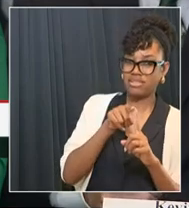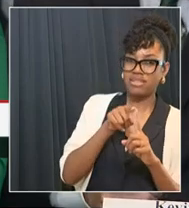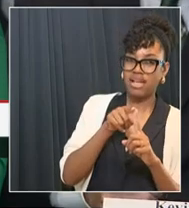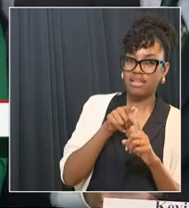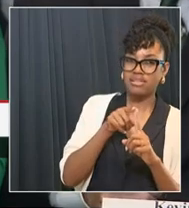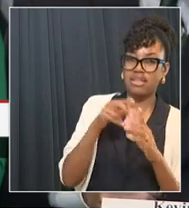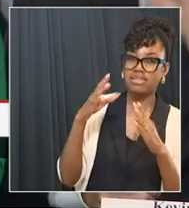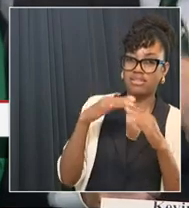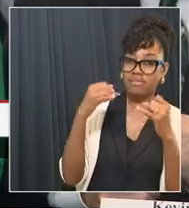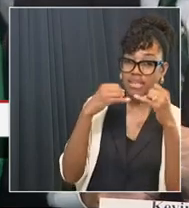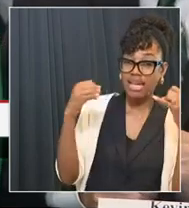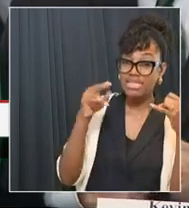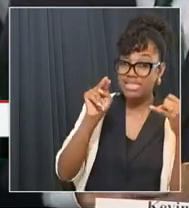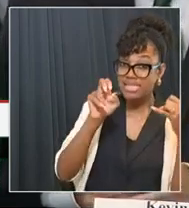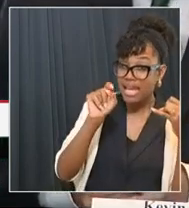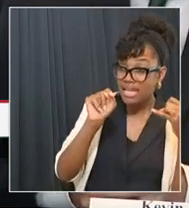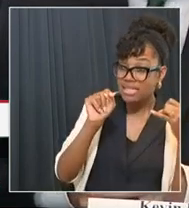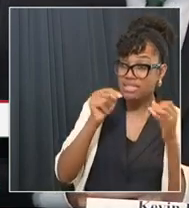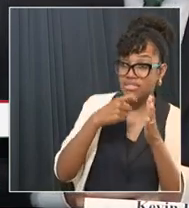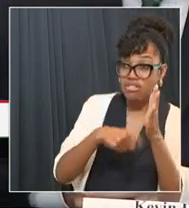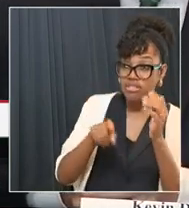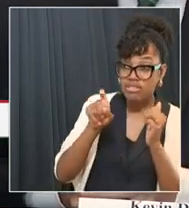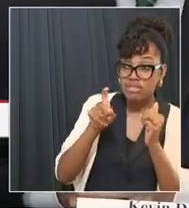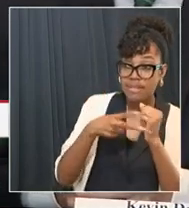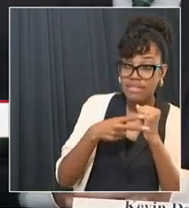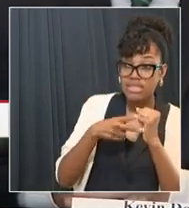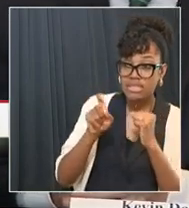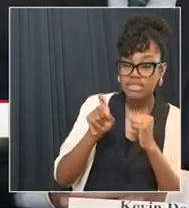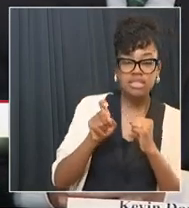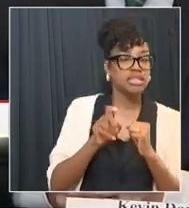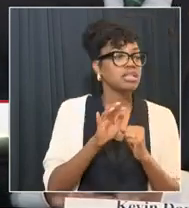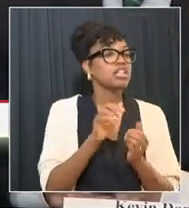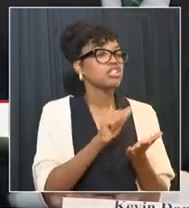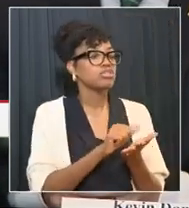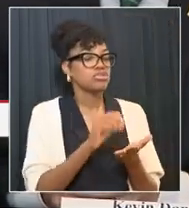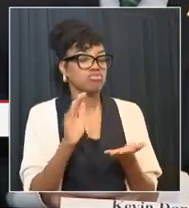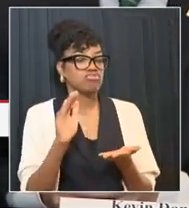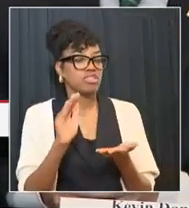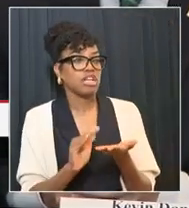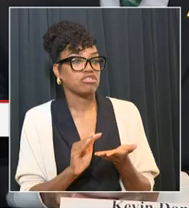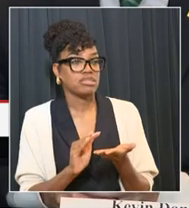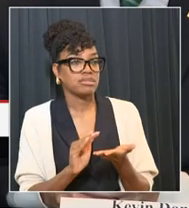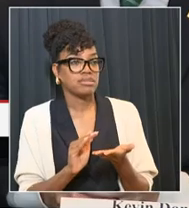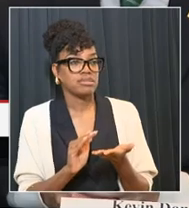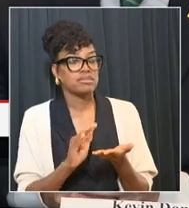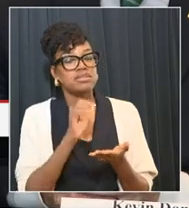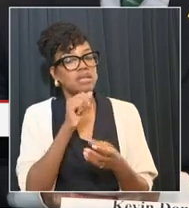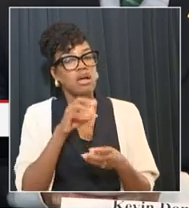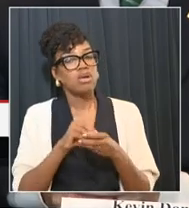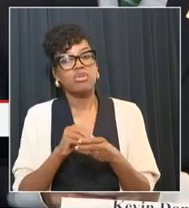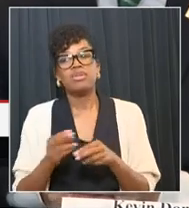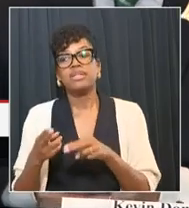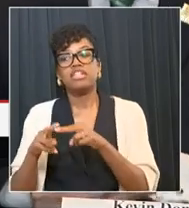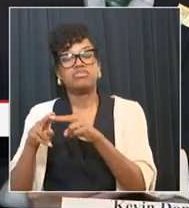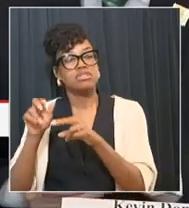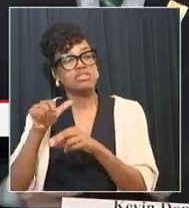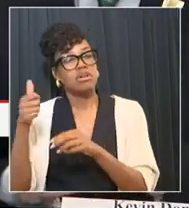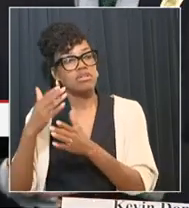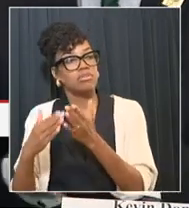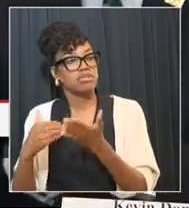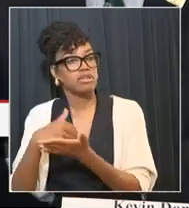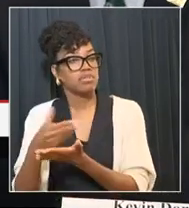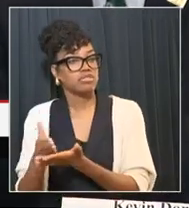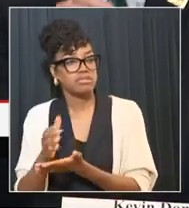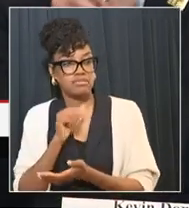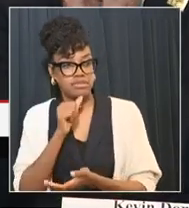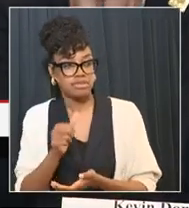number, and those are reductions. That's not taking into account increases in other parts of the budget.